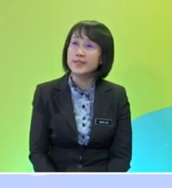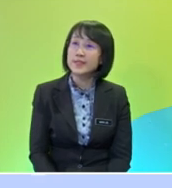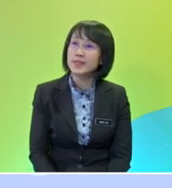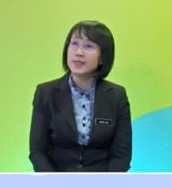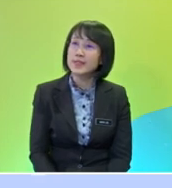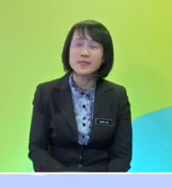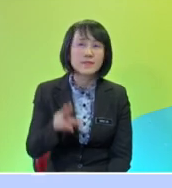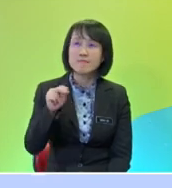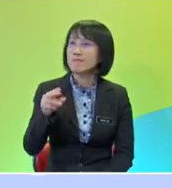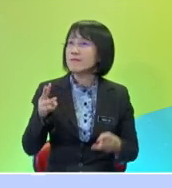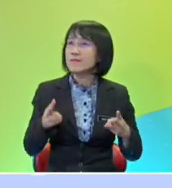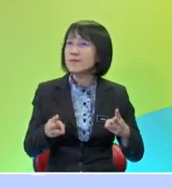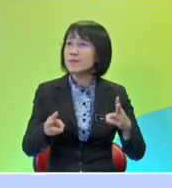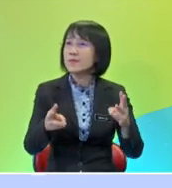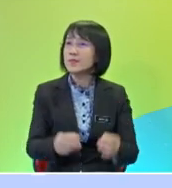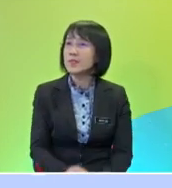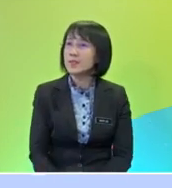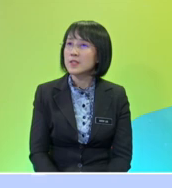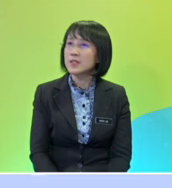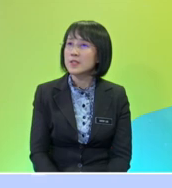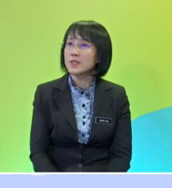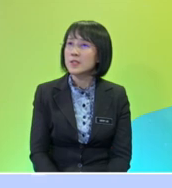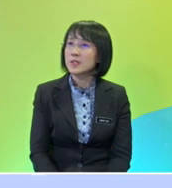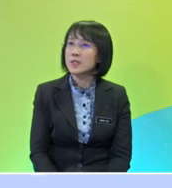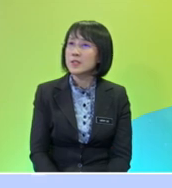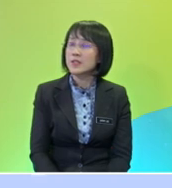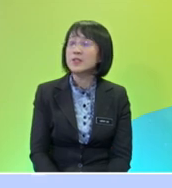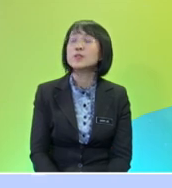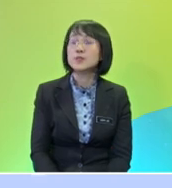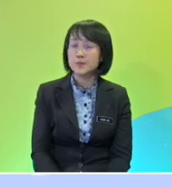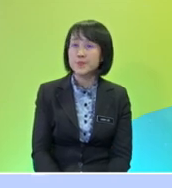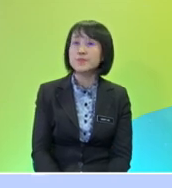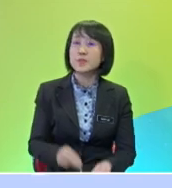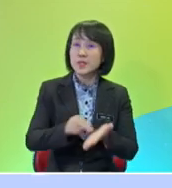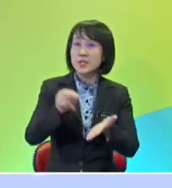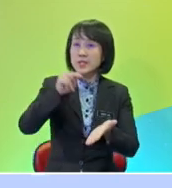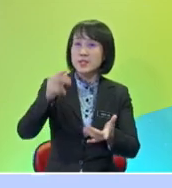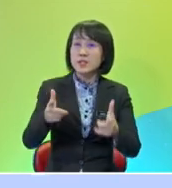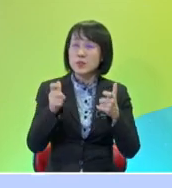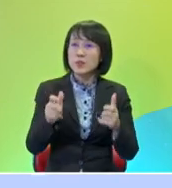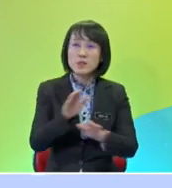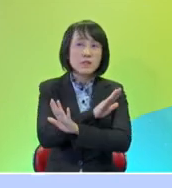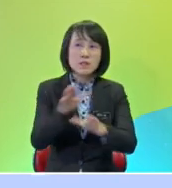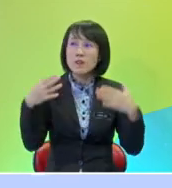No way. It's so good. I'm healthy. Oh.